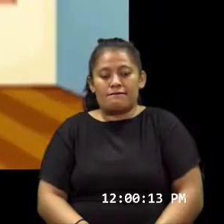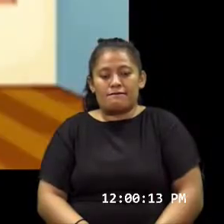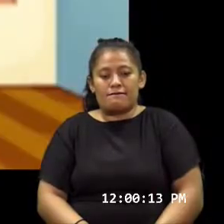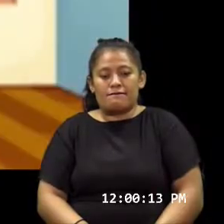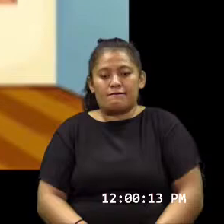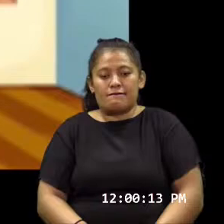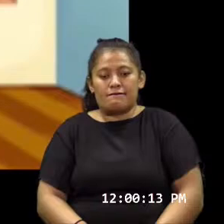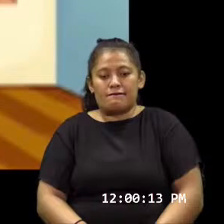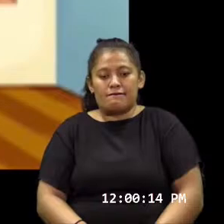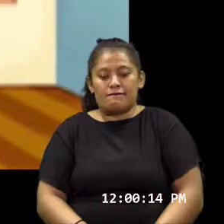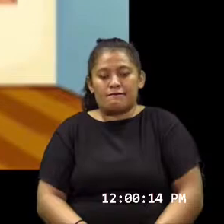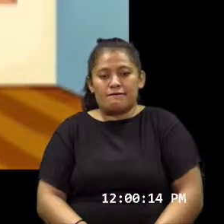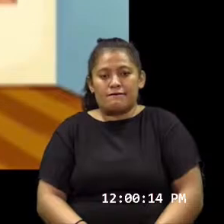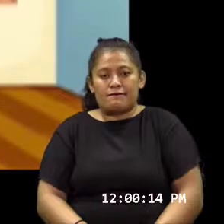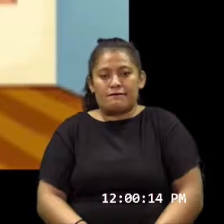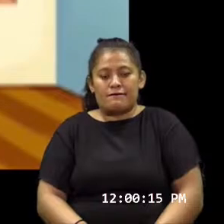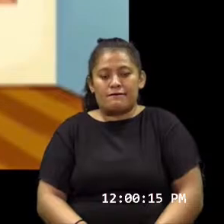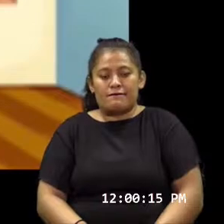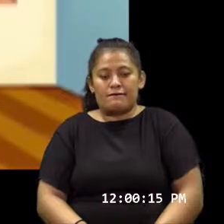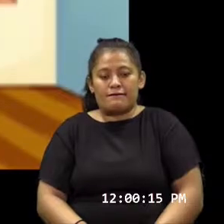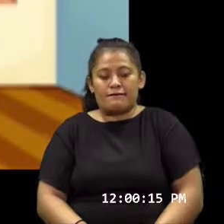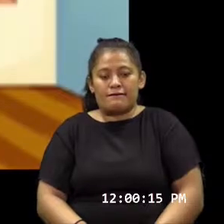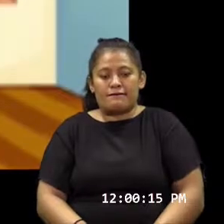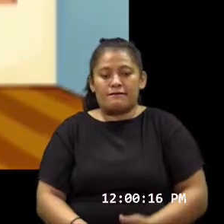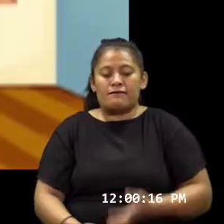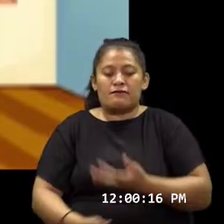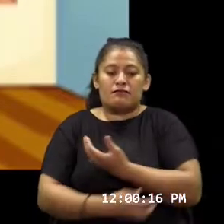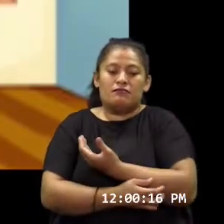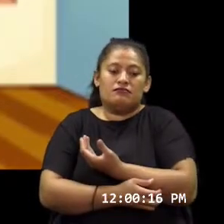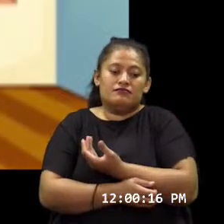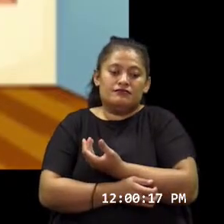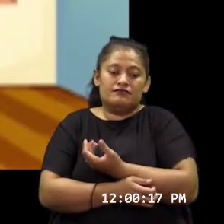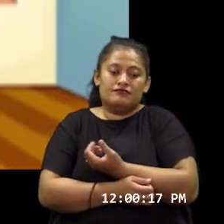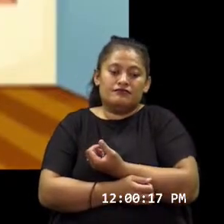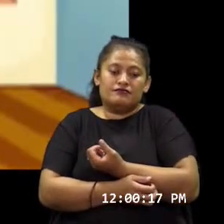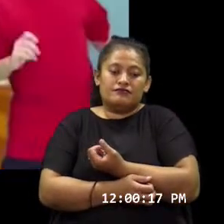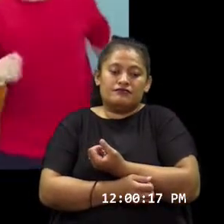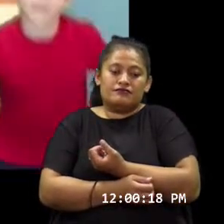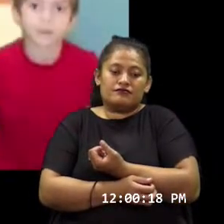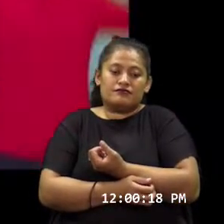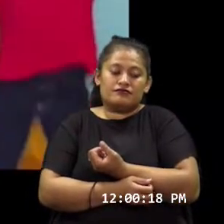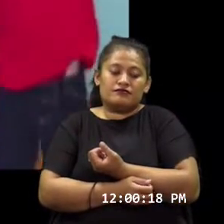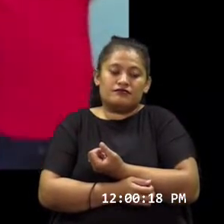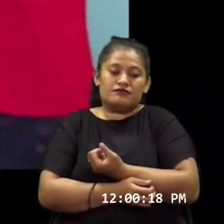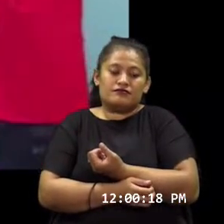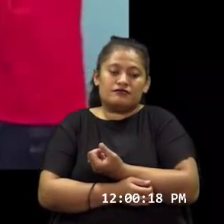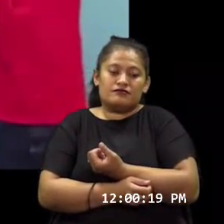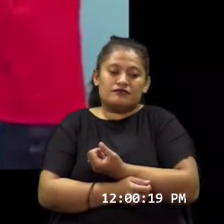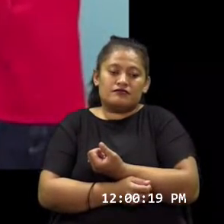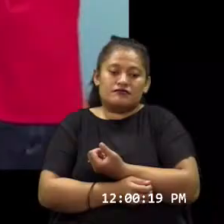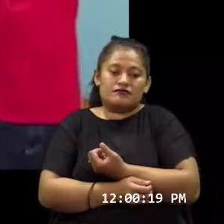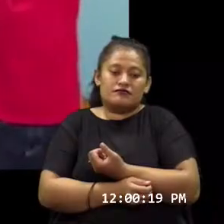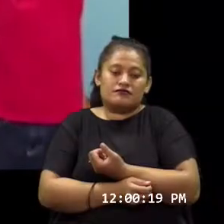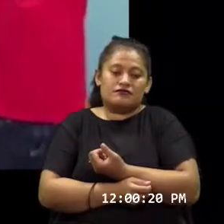Topic sentence. How many ever details and conclusion? Topic sentence.